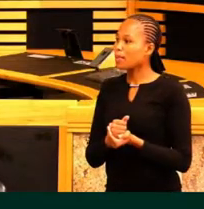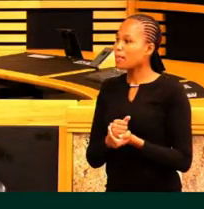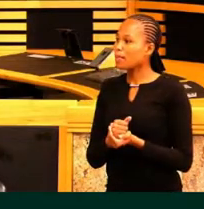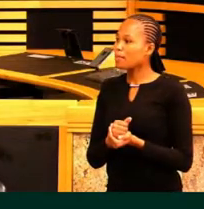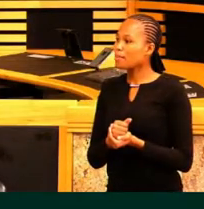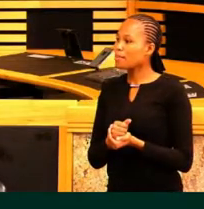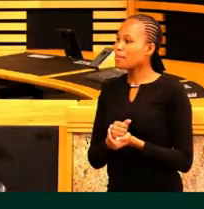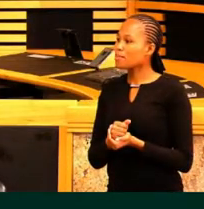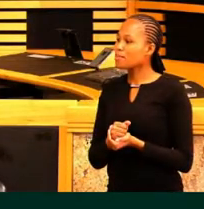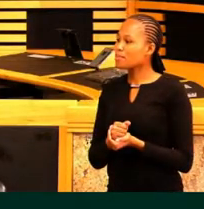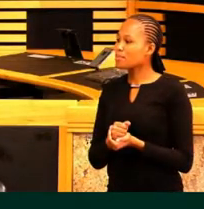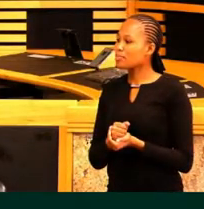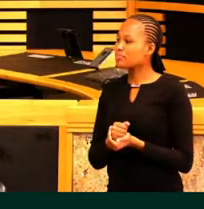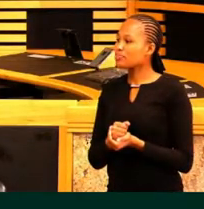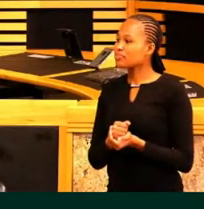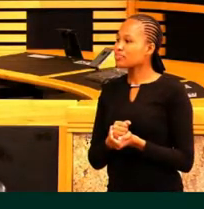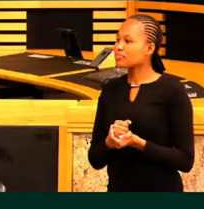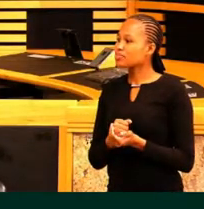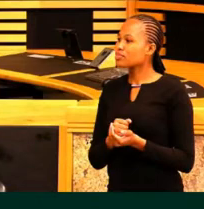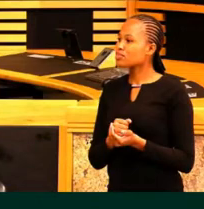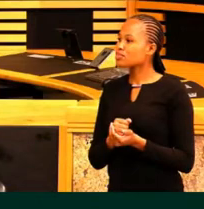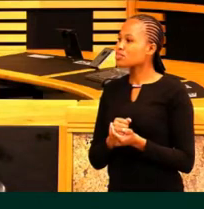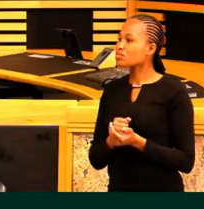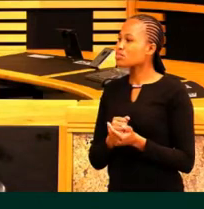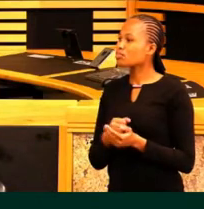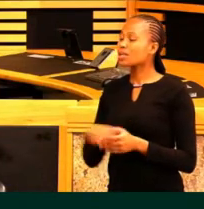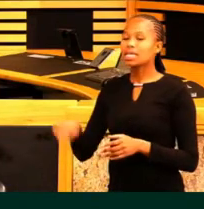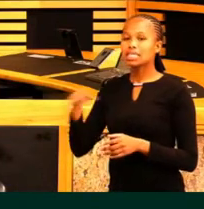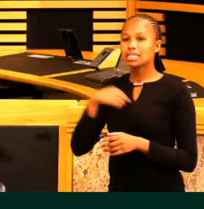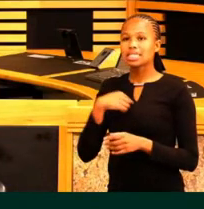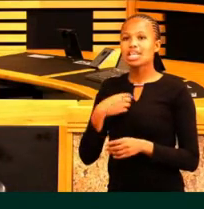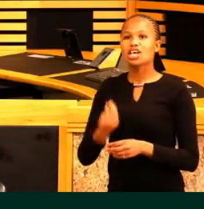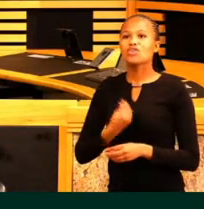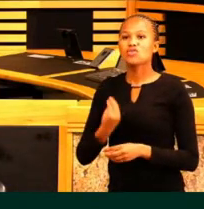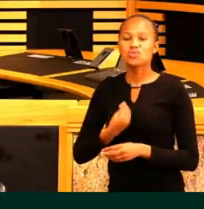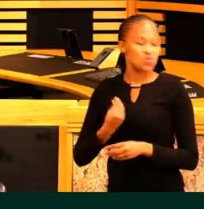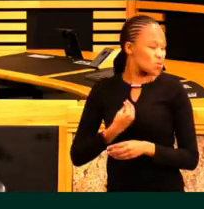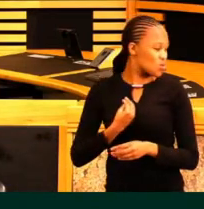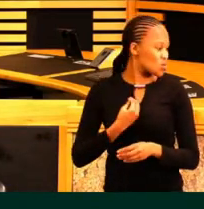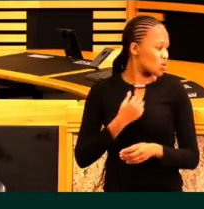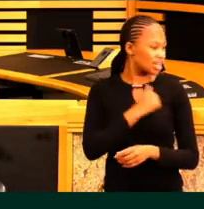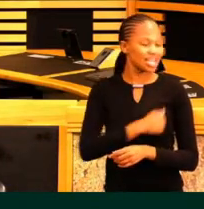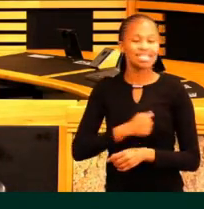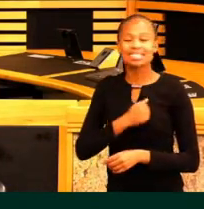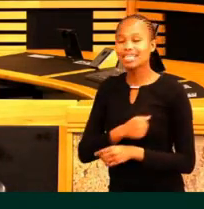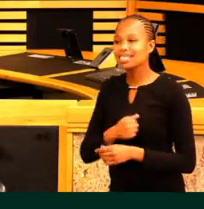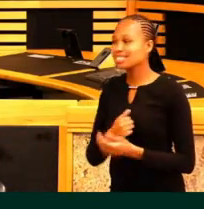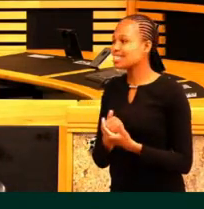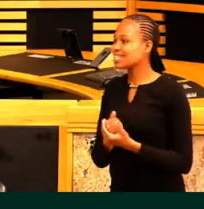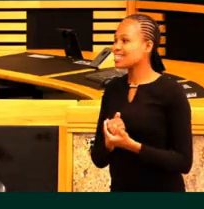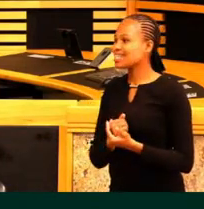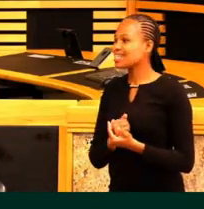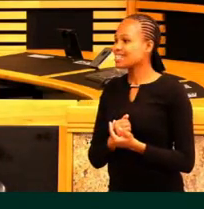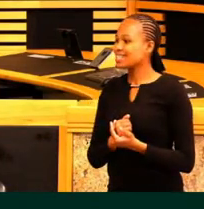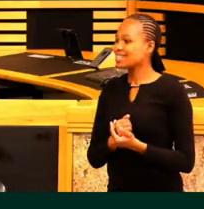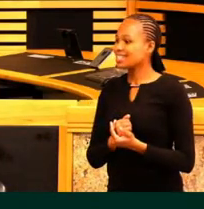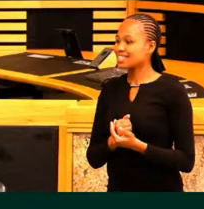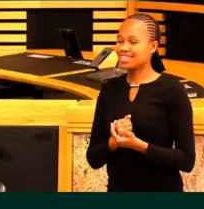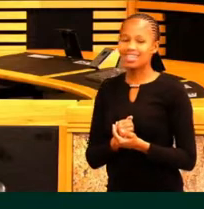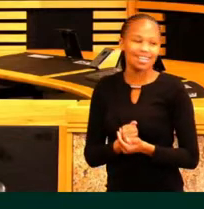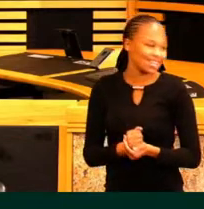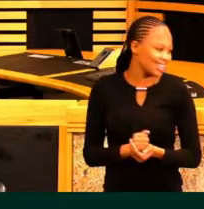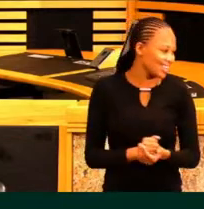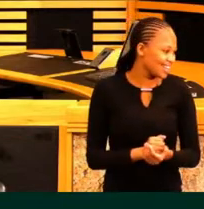coping mechanism where a third generation so see thanks honorable member